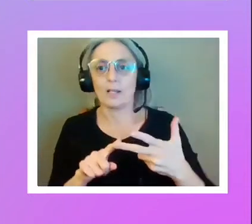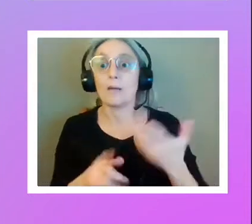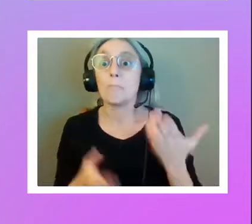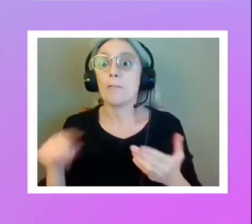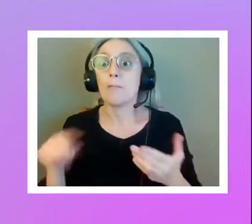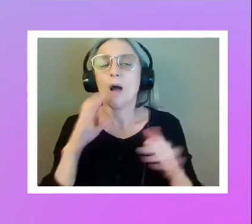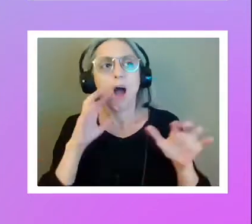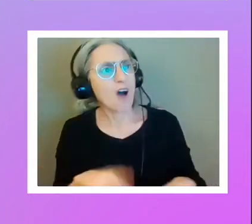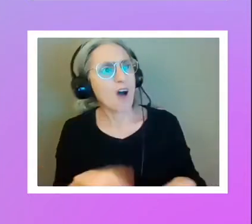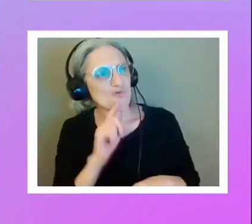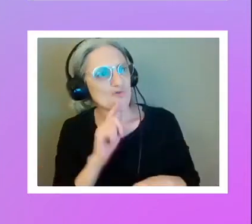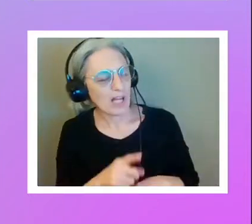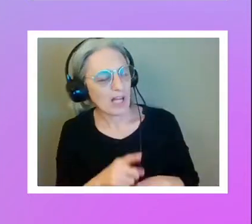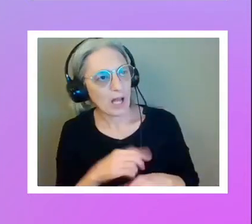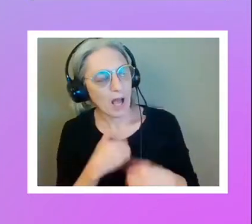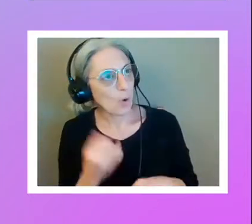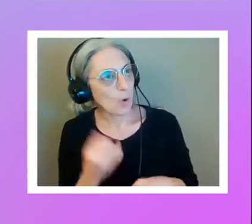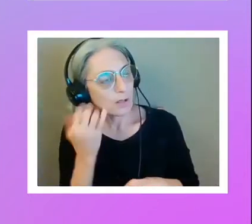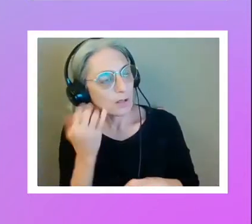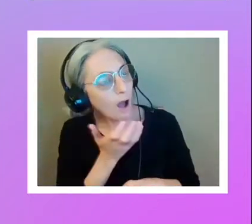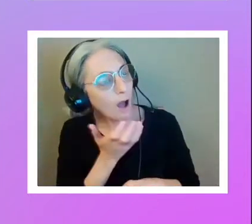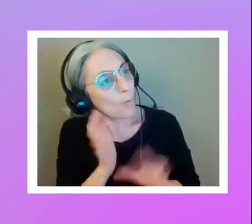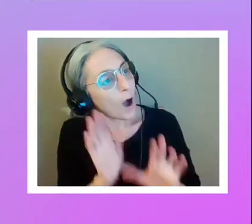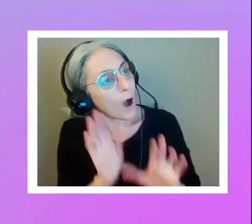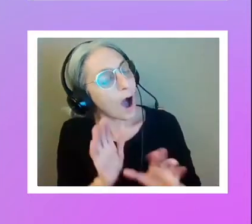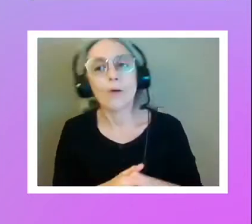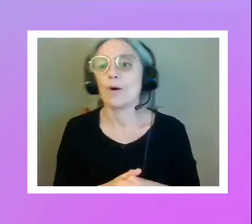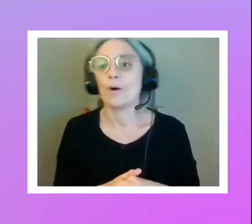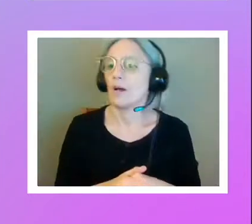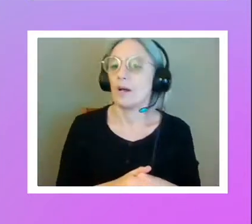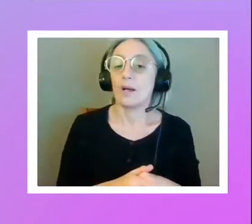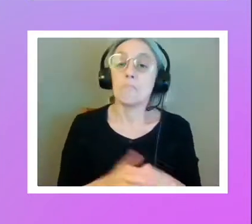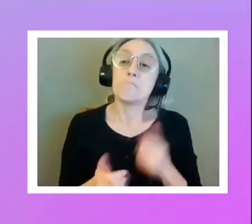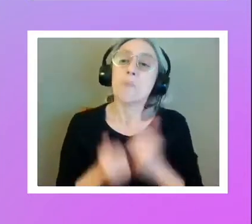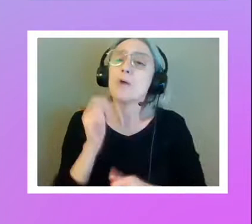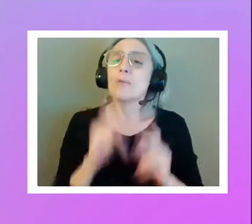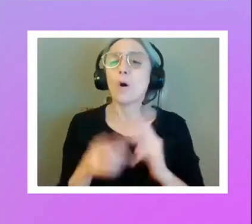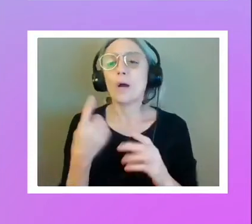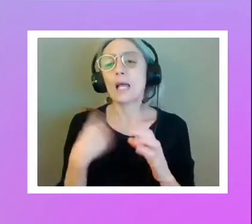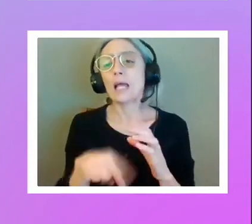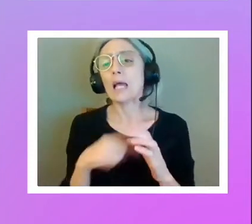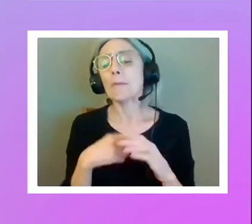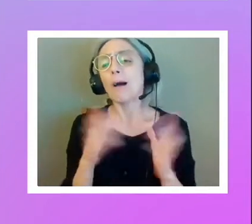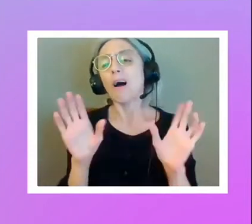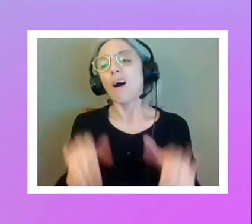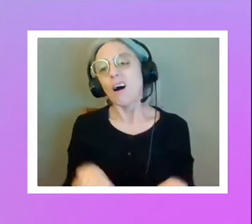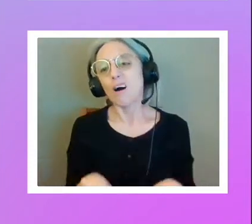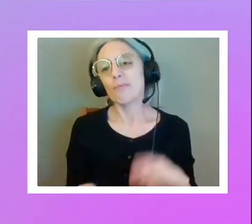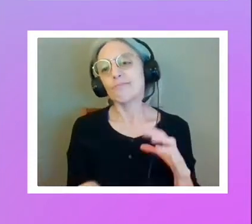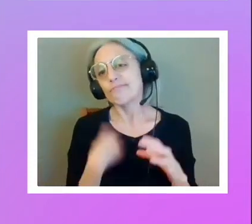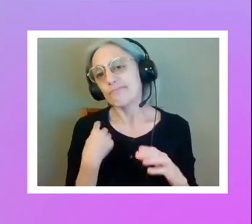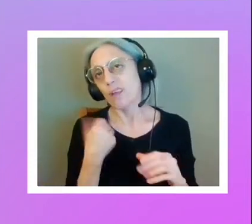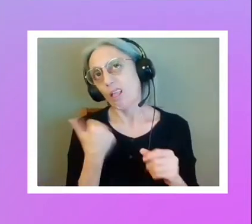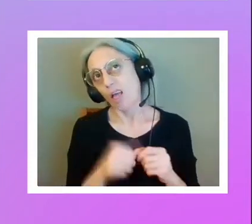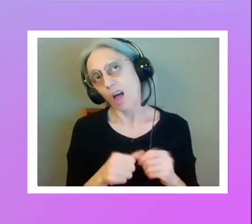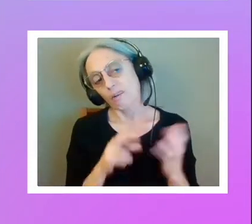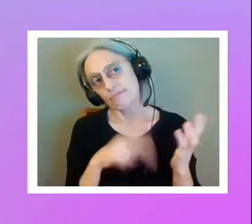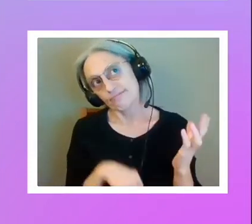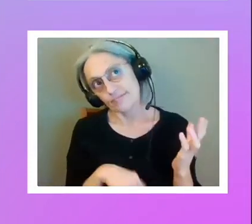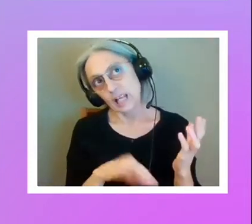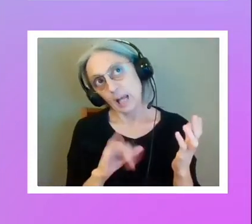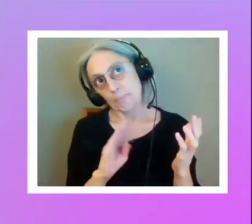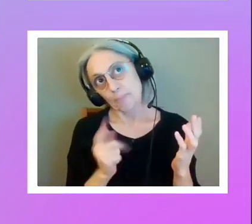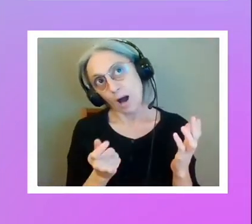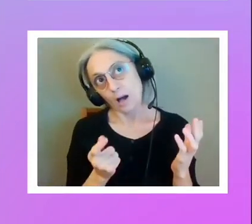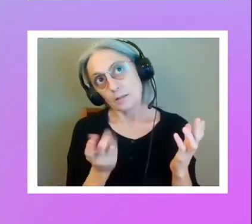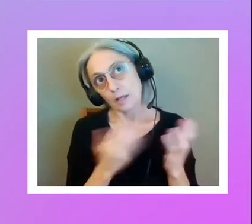because everyone thinks that an email is just a boring old lame letter that you get in your inbox, and they don't realize that there's